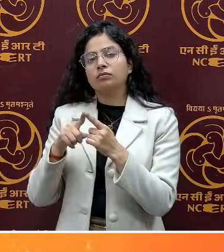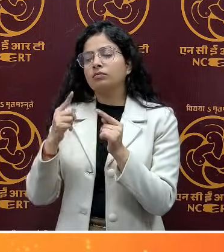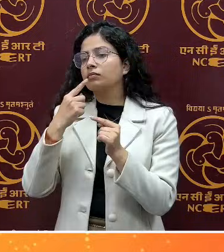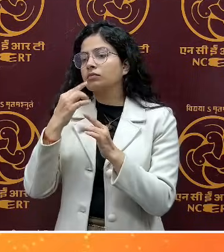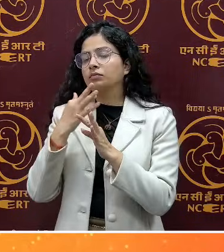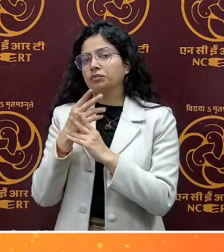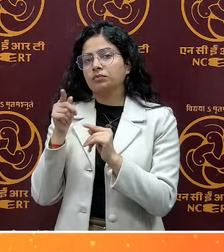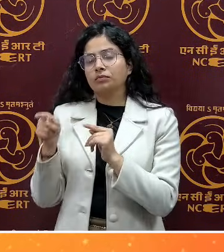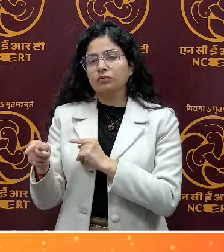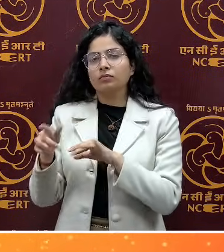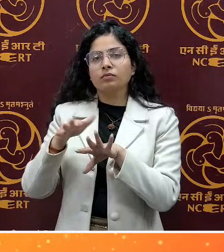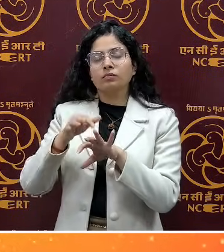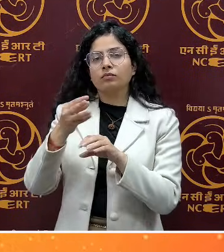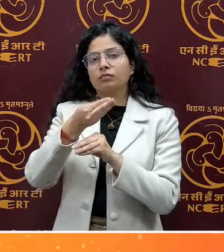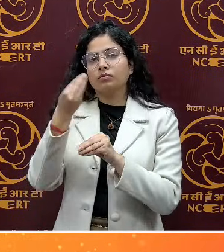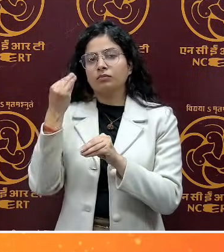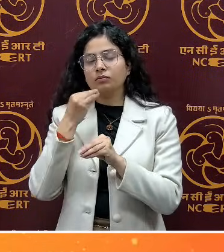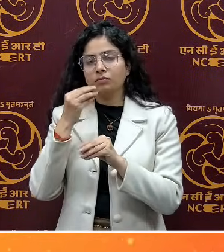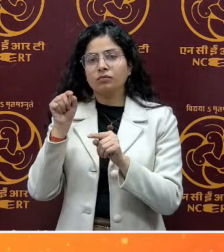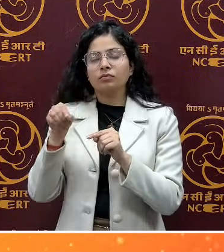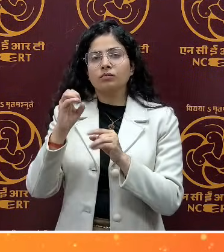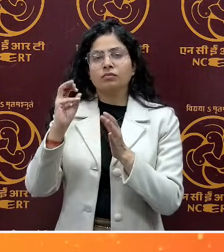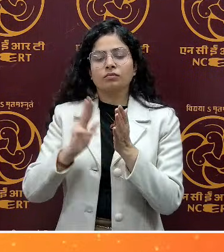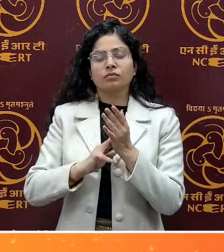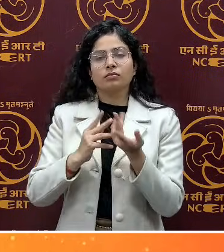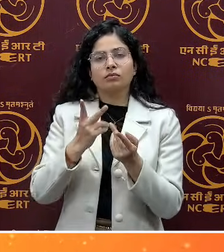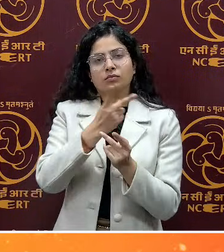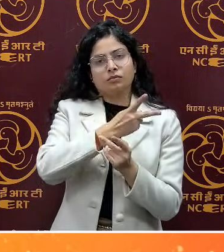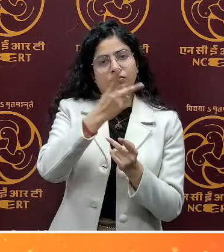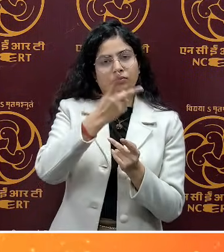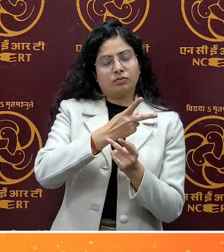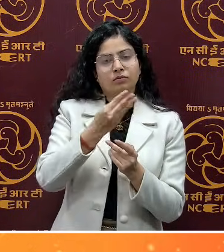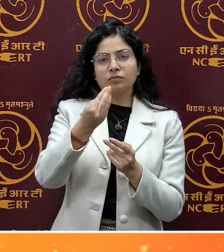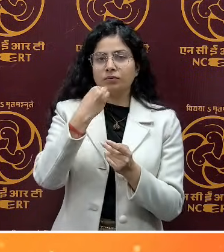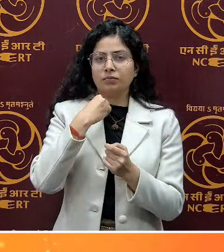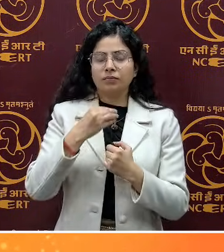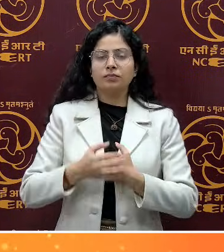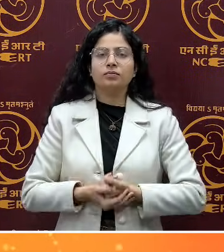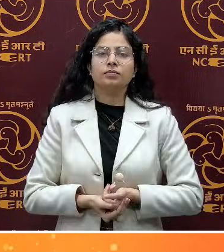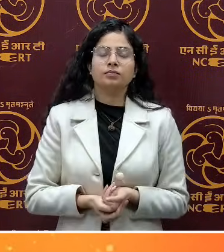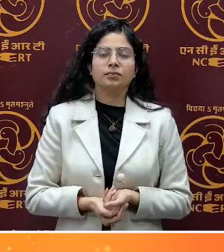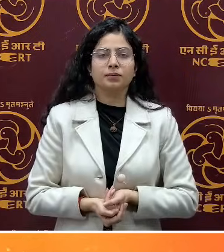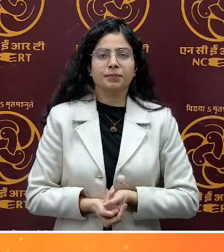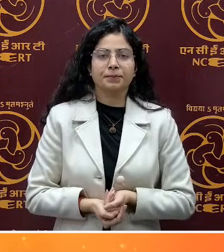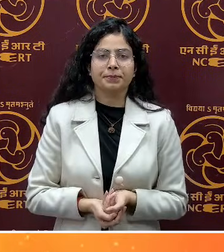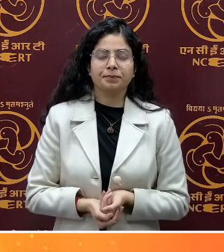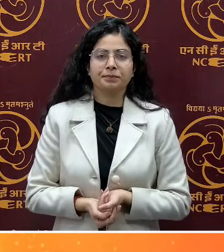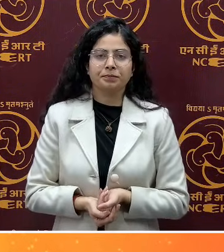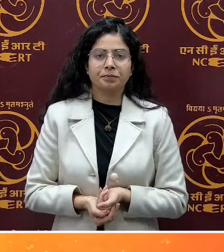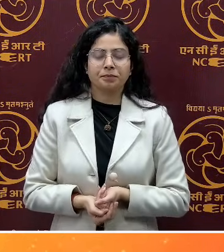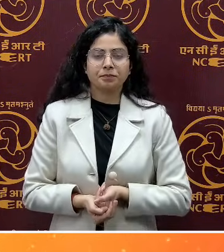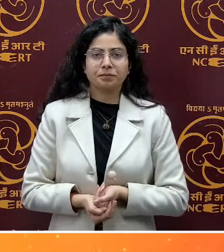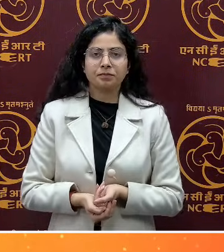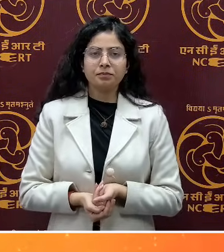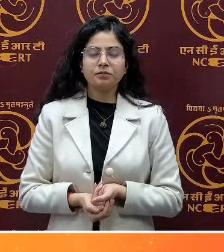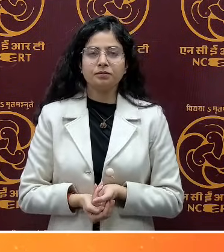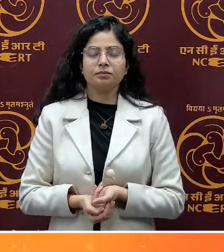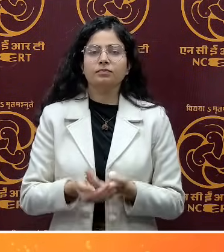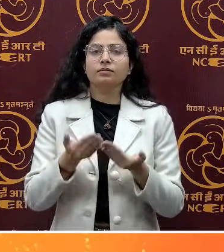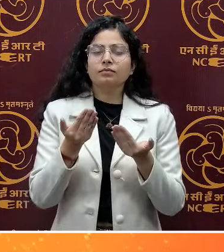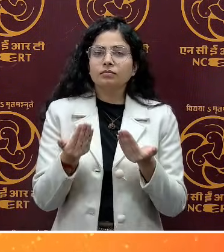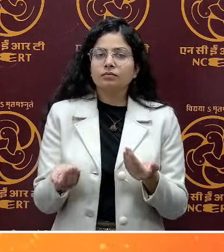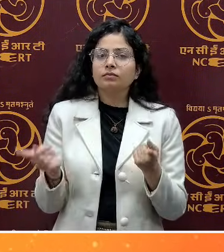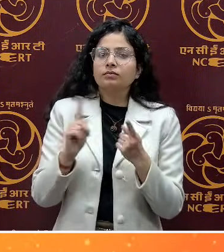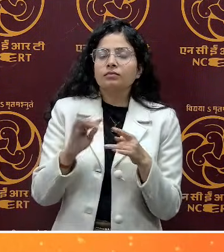And omnivores are the ones that eat plants also, or that depends on flesh also. Now